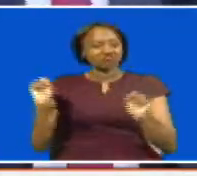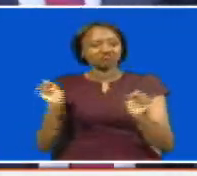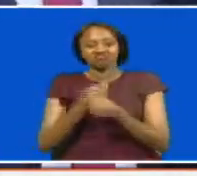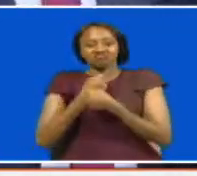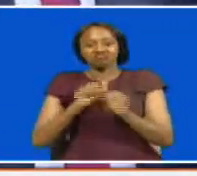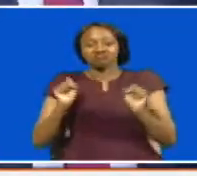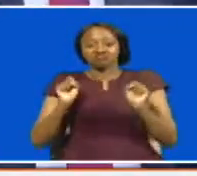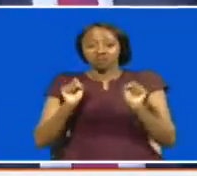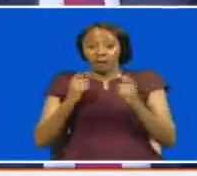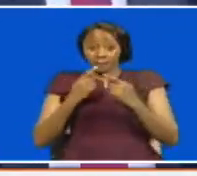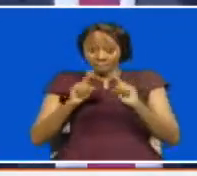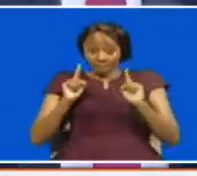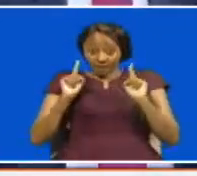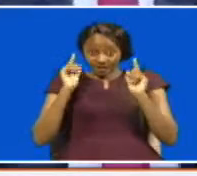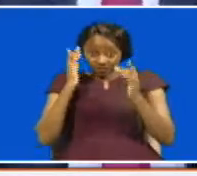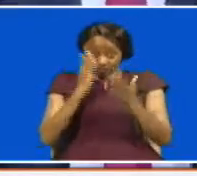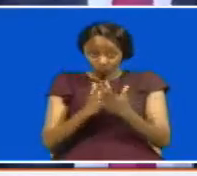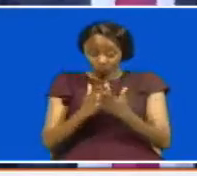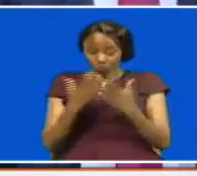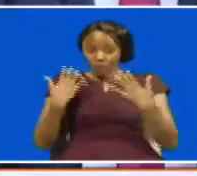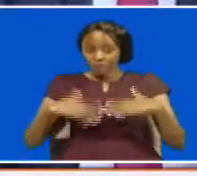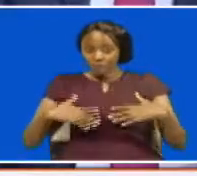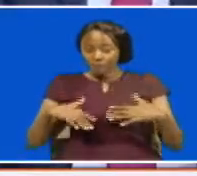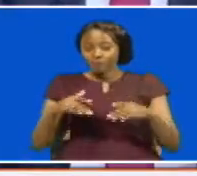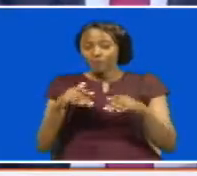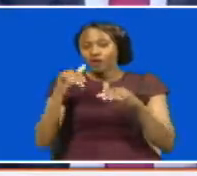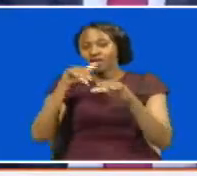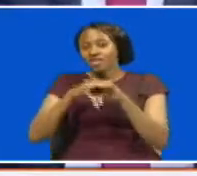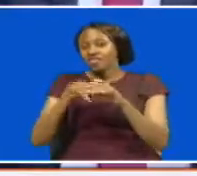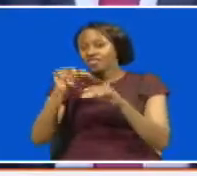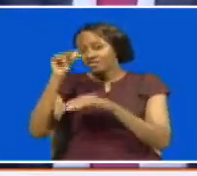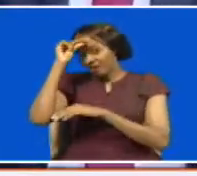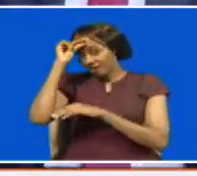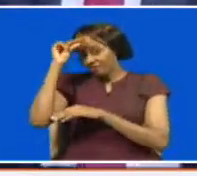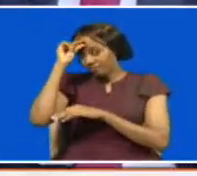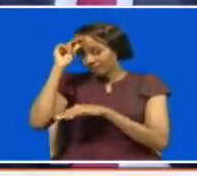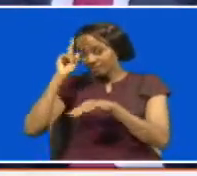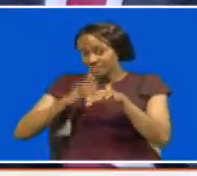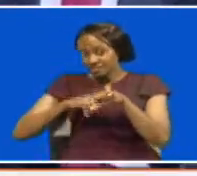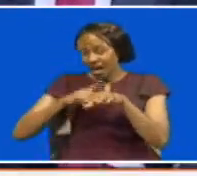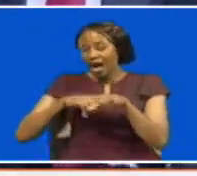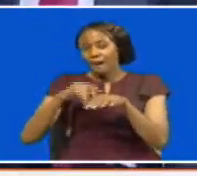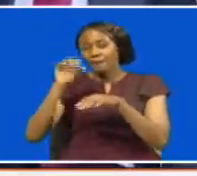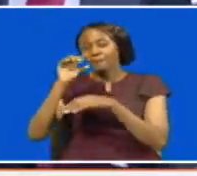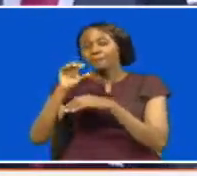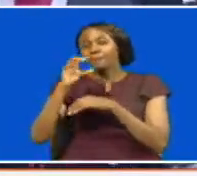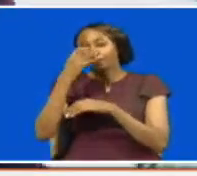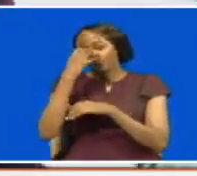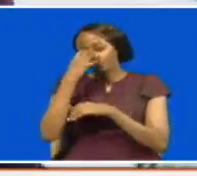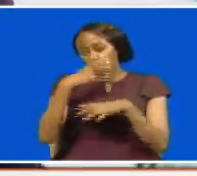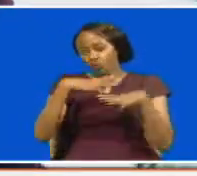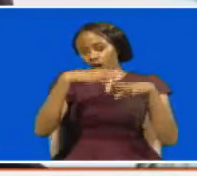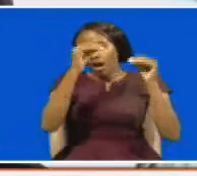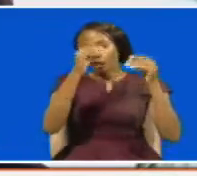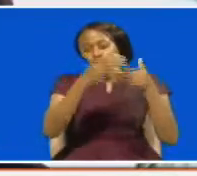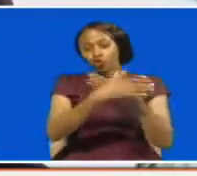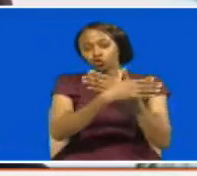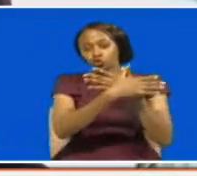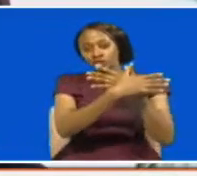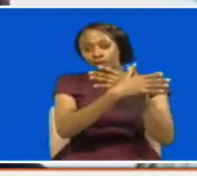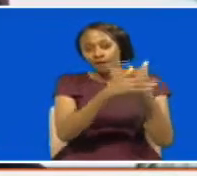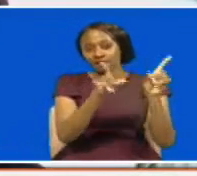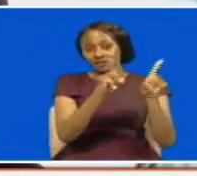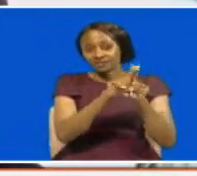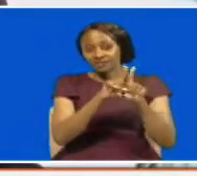According to sources within the government, talks began a week ago while the president was away in Germany through emissaries of two members of parliament,